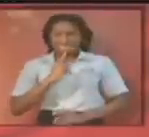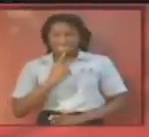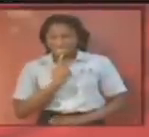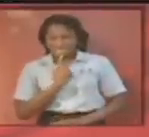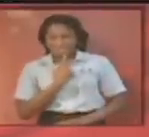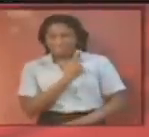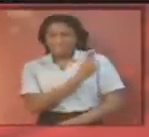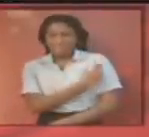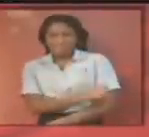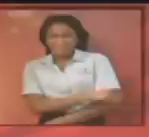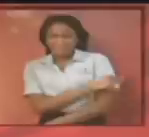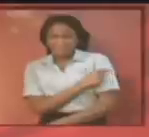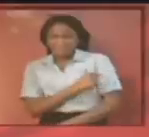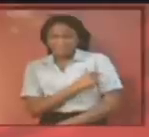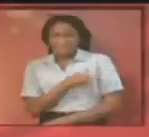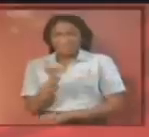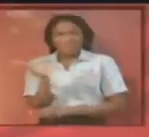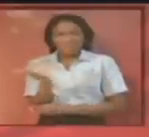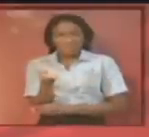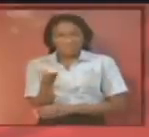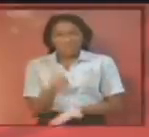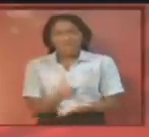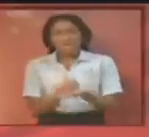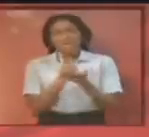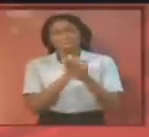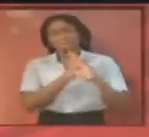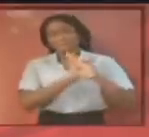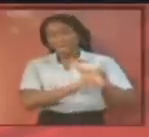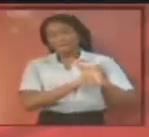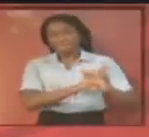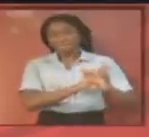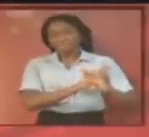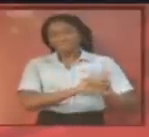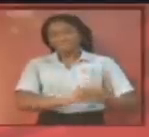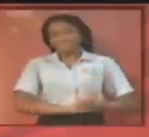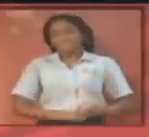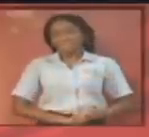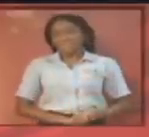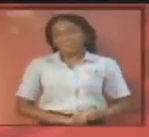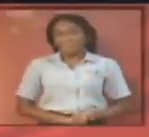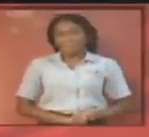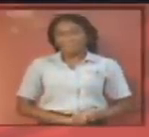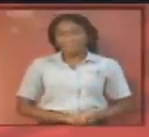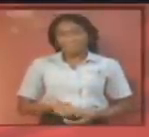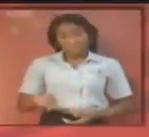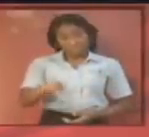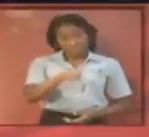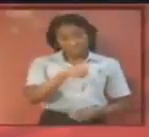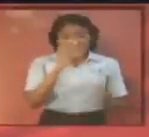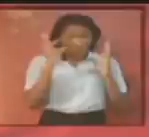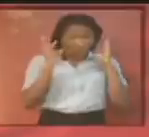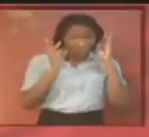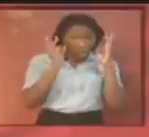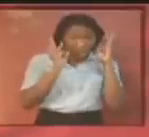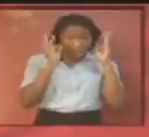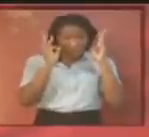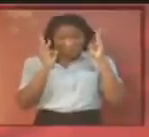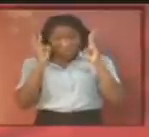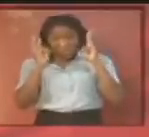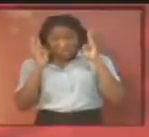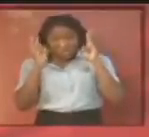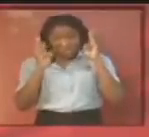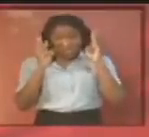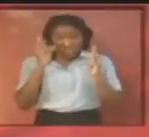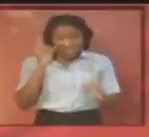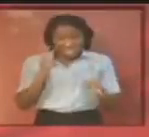and to be effective against different variants. Now, for those who worry about whether the vaccines available to